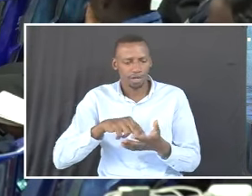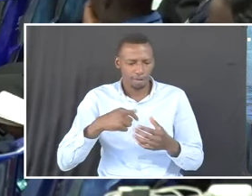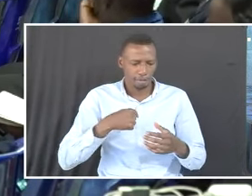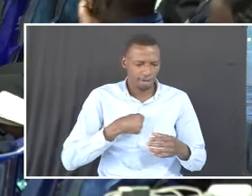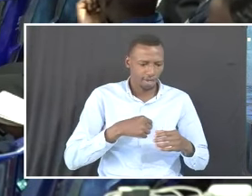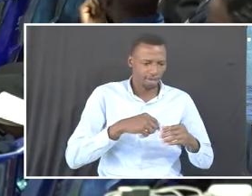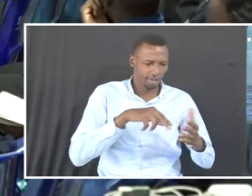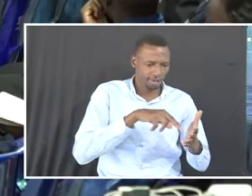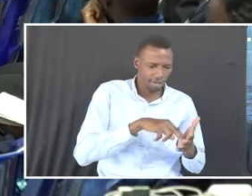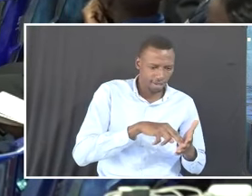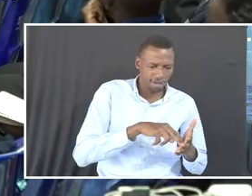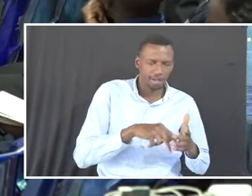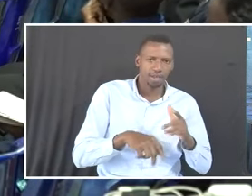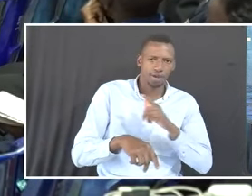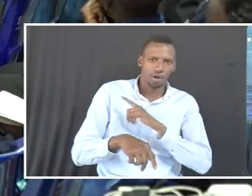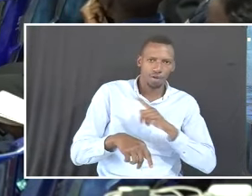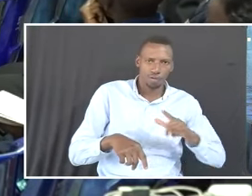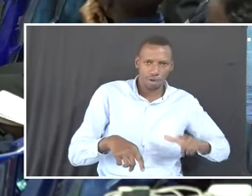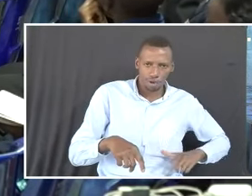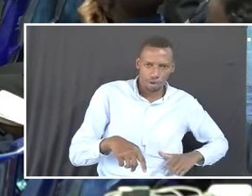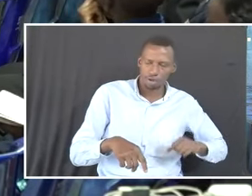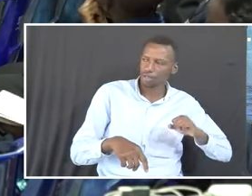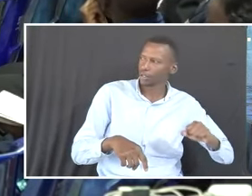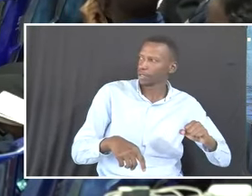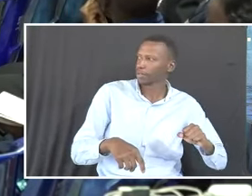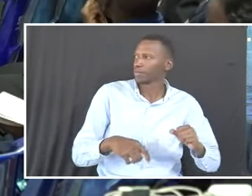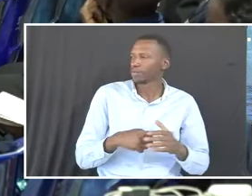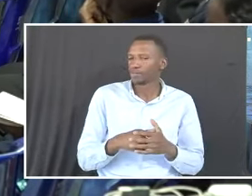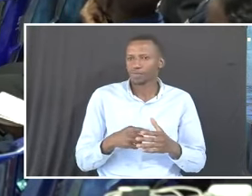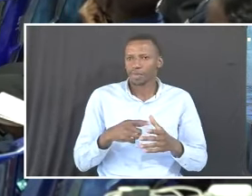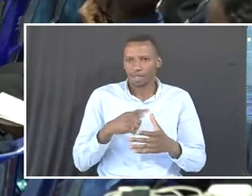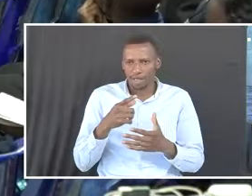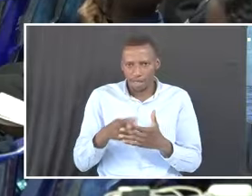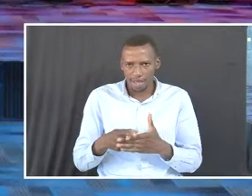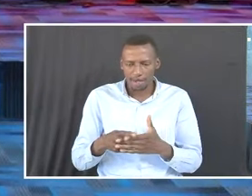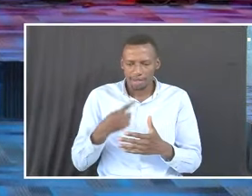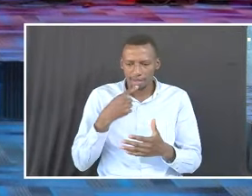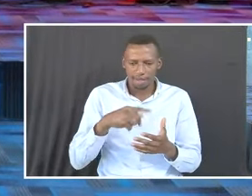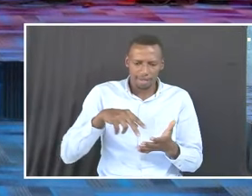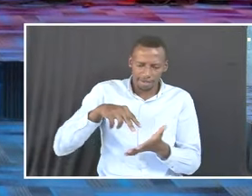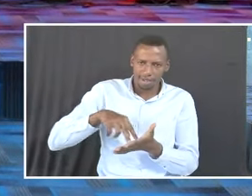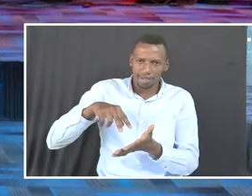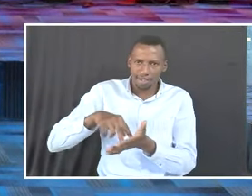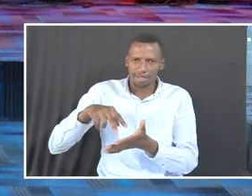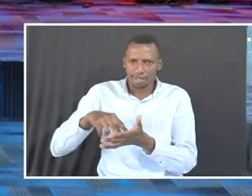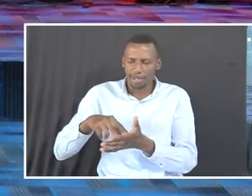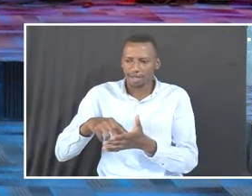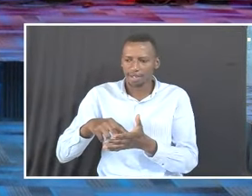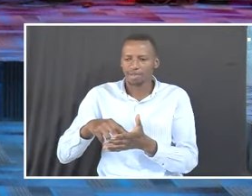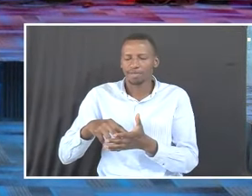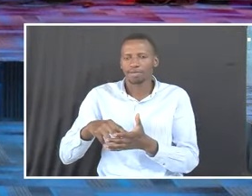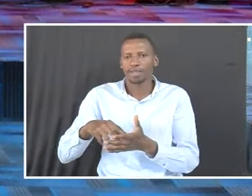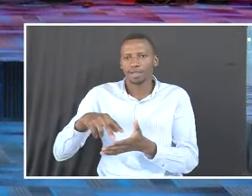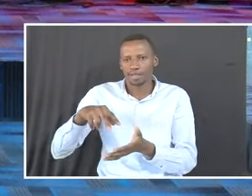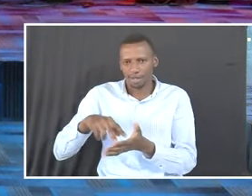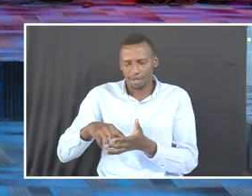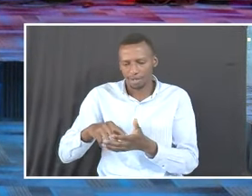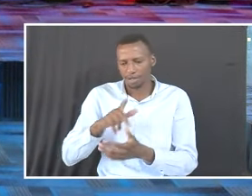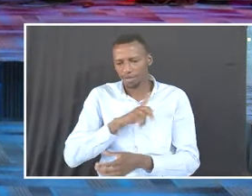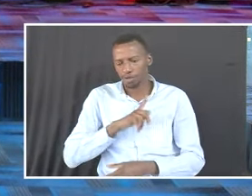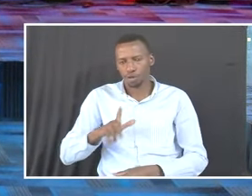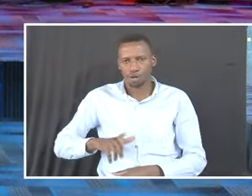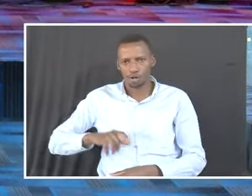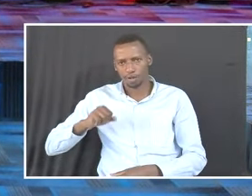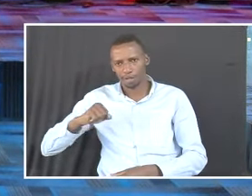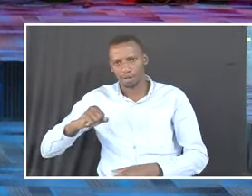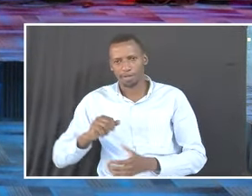And then they say, standing, standing, standing, standing. Then they finish by saying, standing on the Lord's side. So when there is a